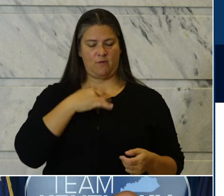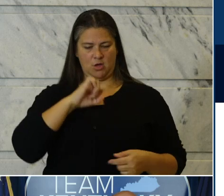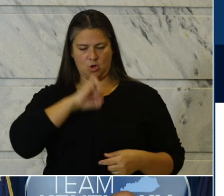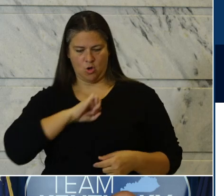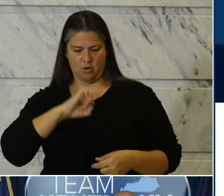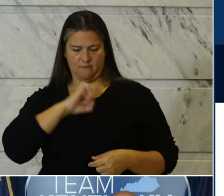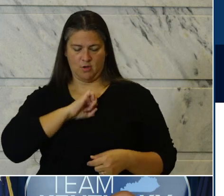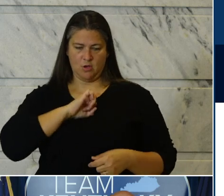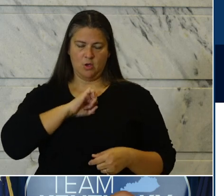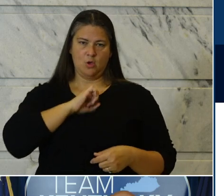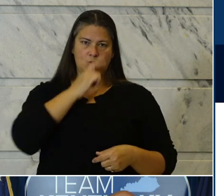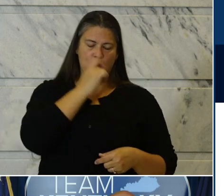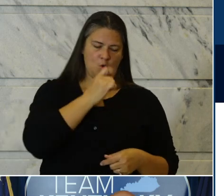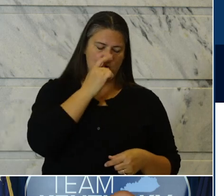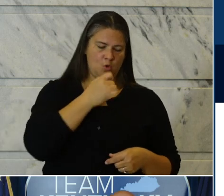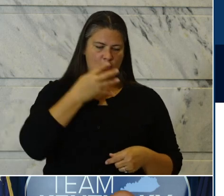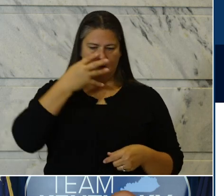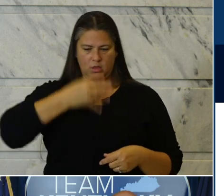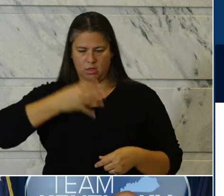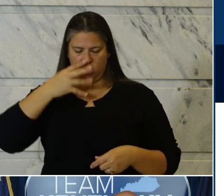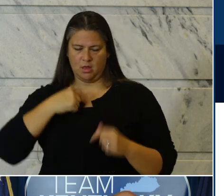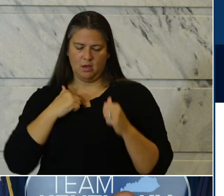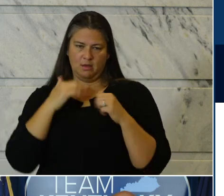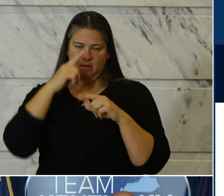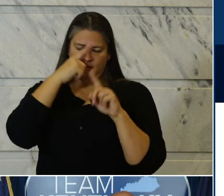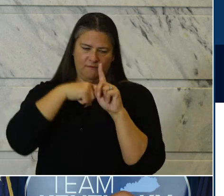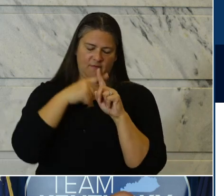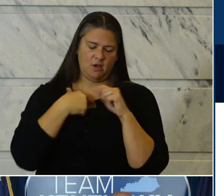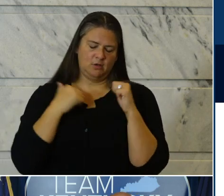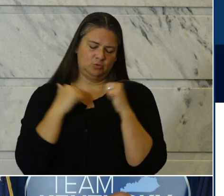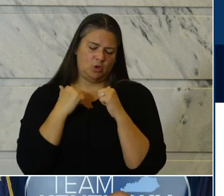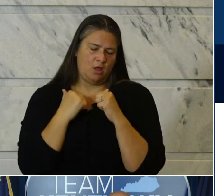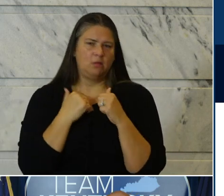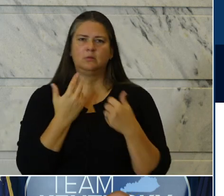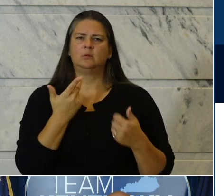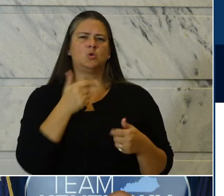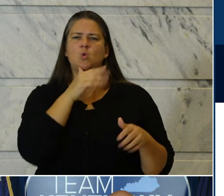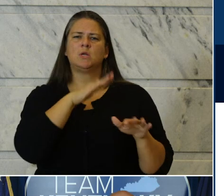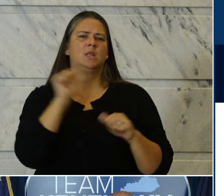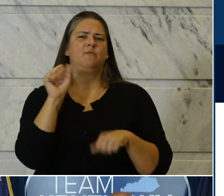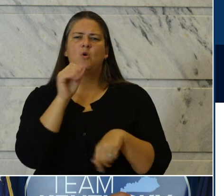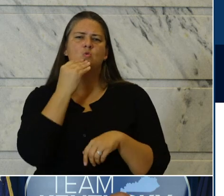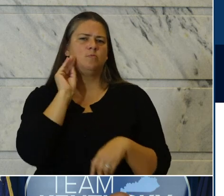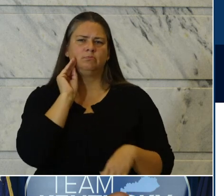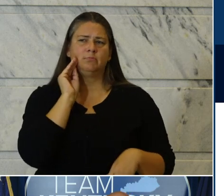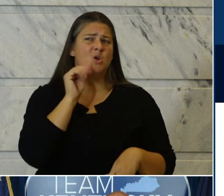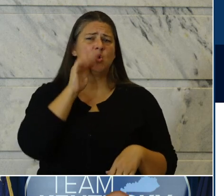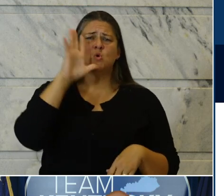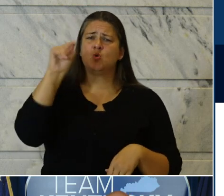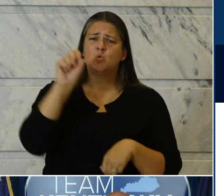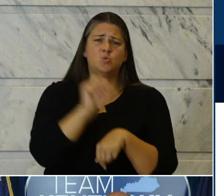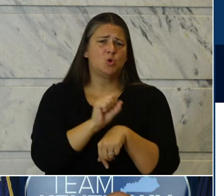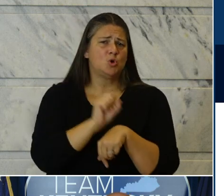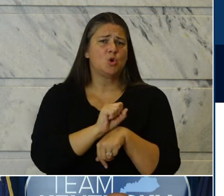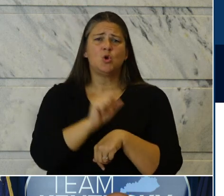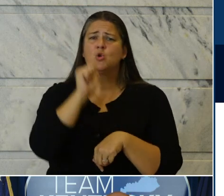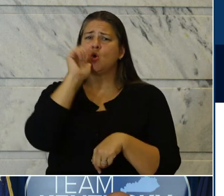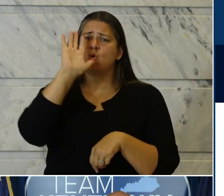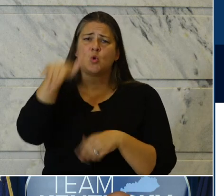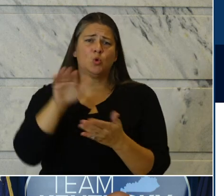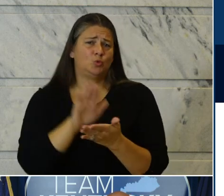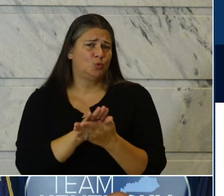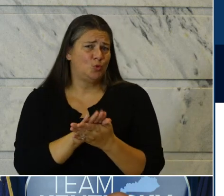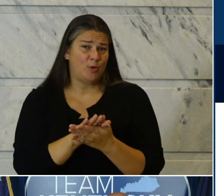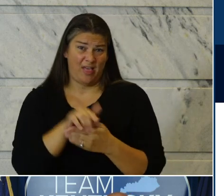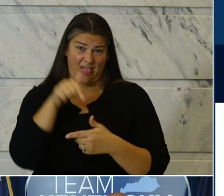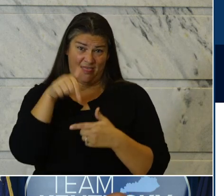runny nose, a fever, chills, do not leave your house. Do not go to work. Do not go to school. This, of all years,